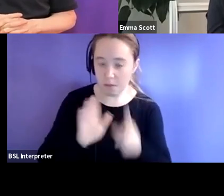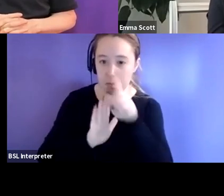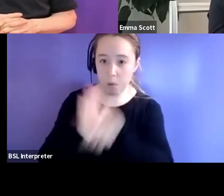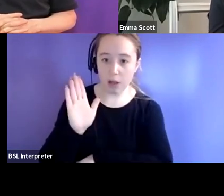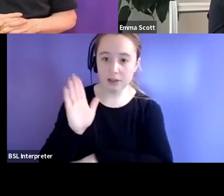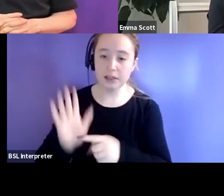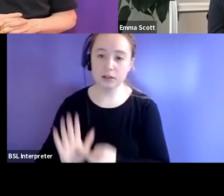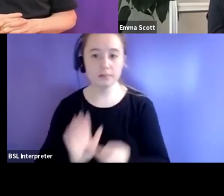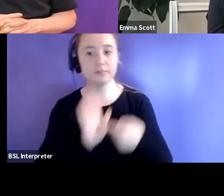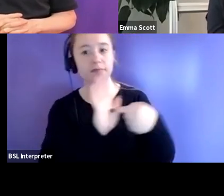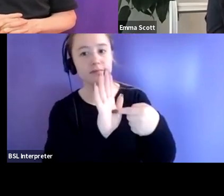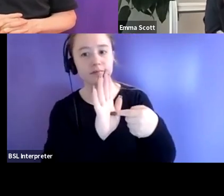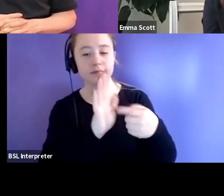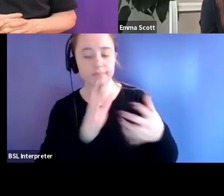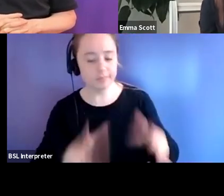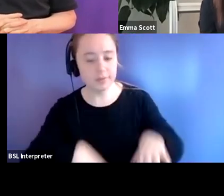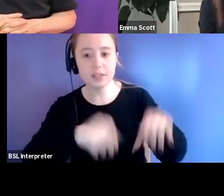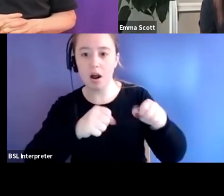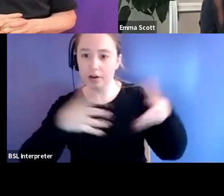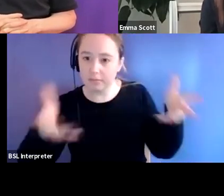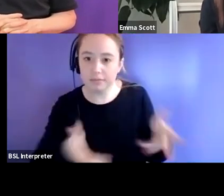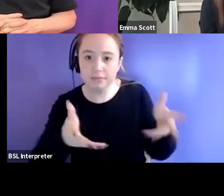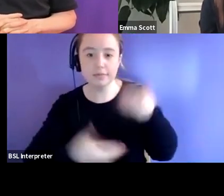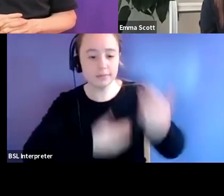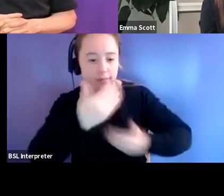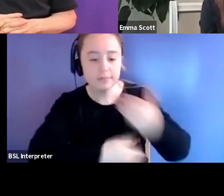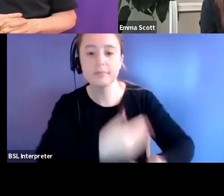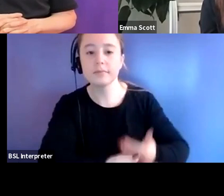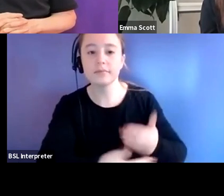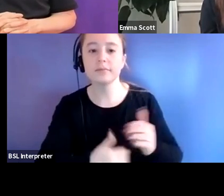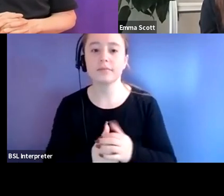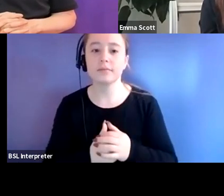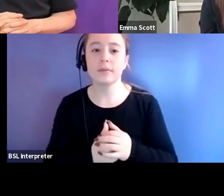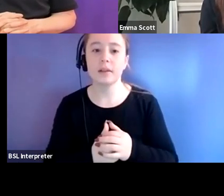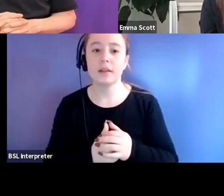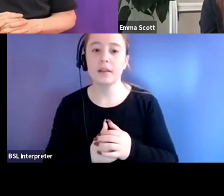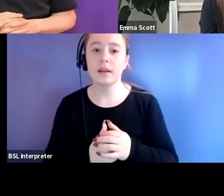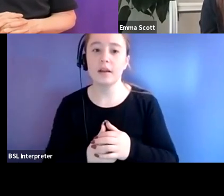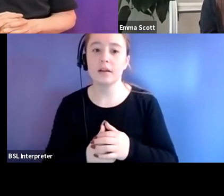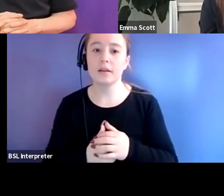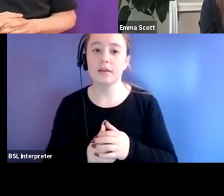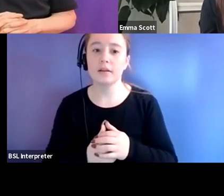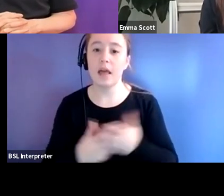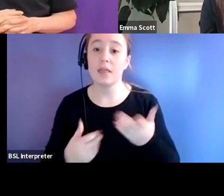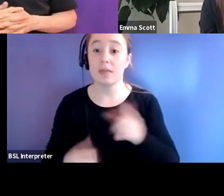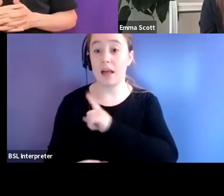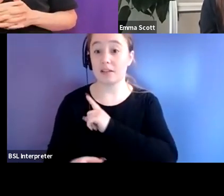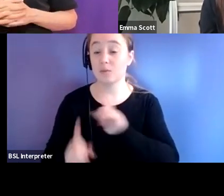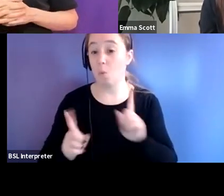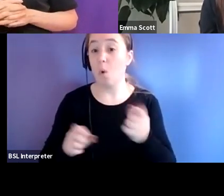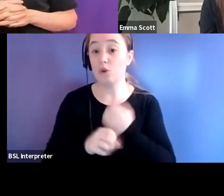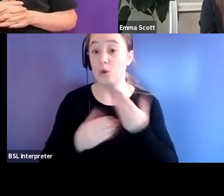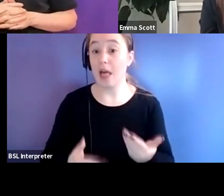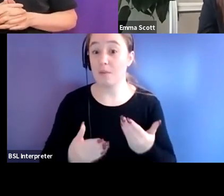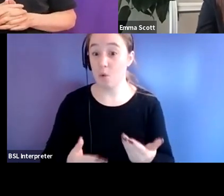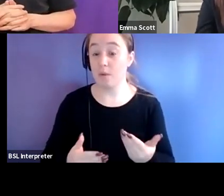to bring that to life. And I guess it's what we're doing, if you like, to bring